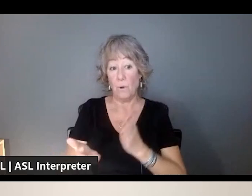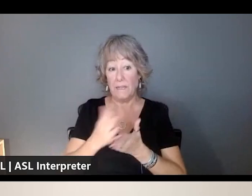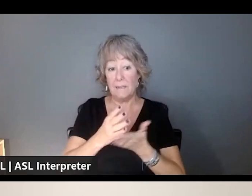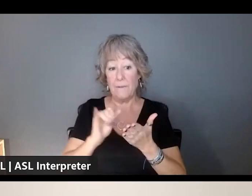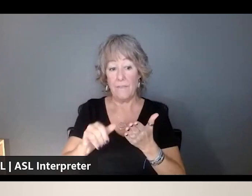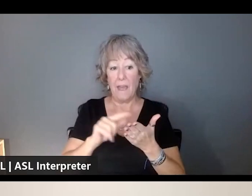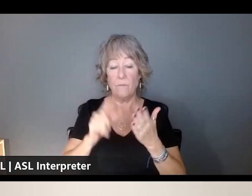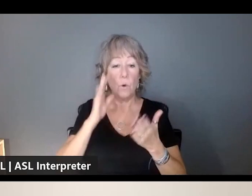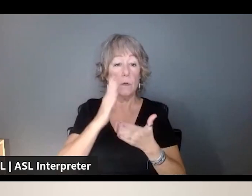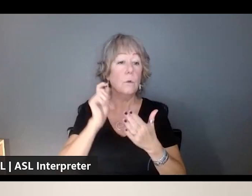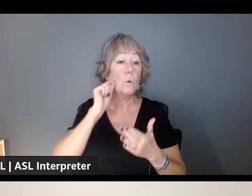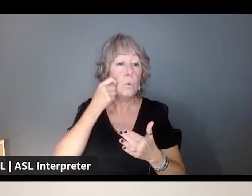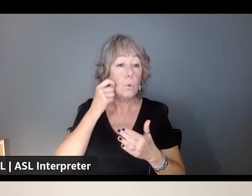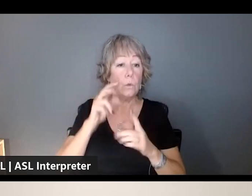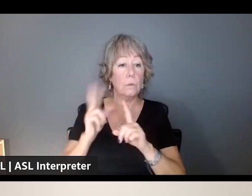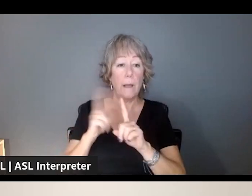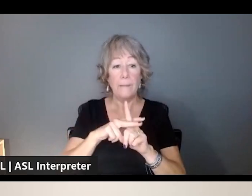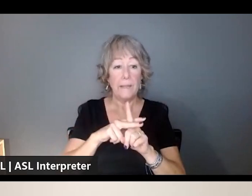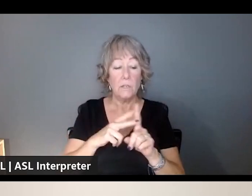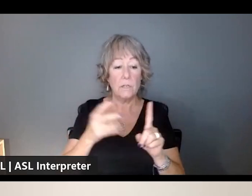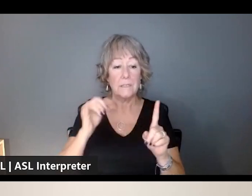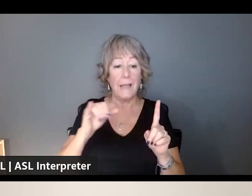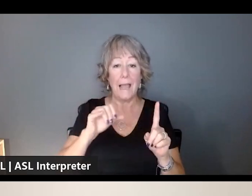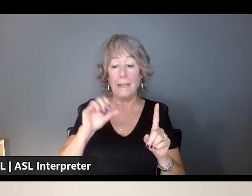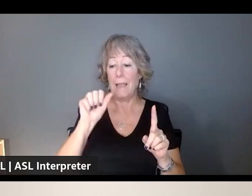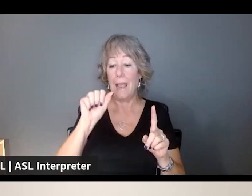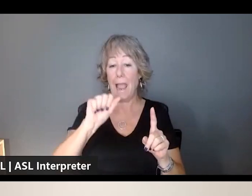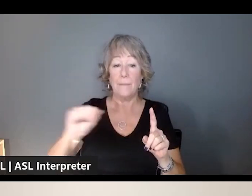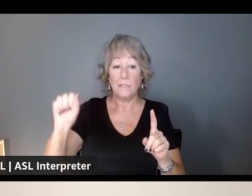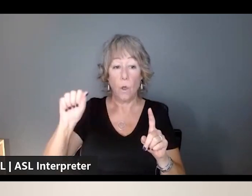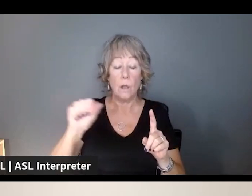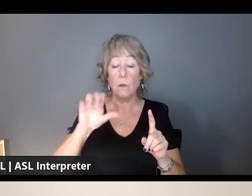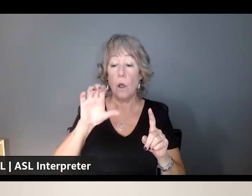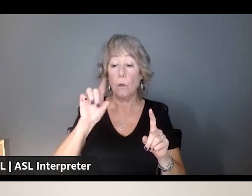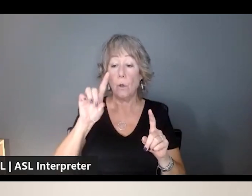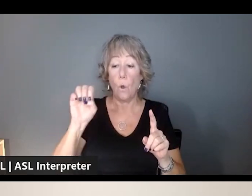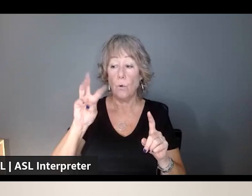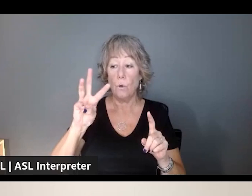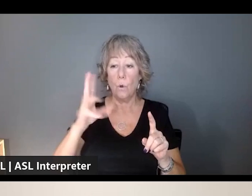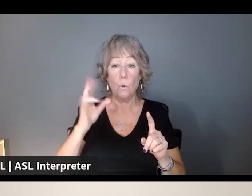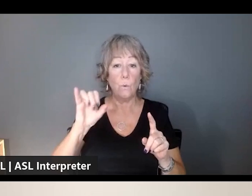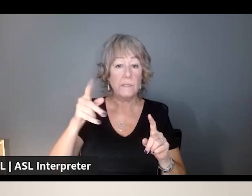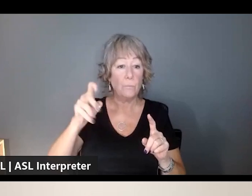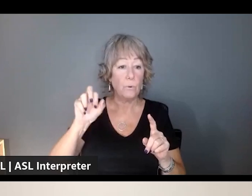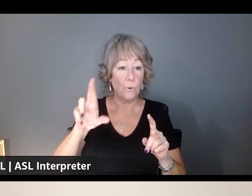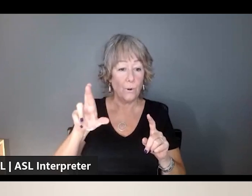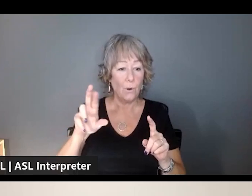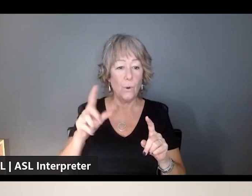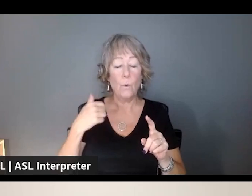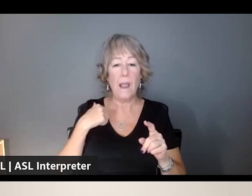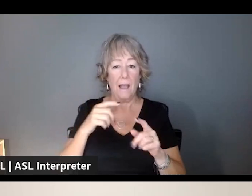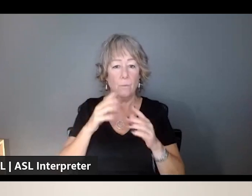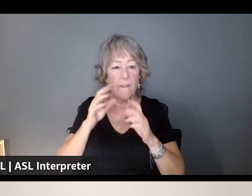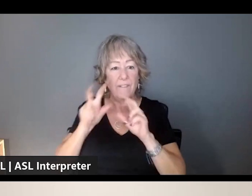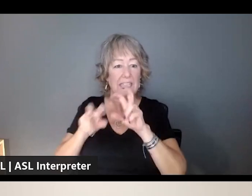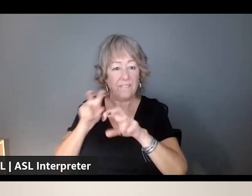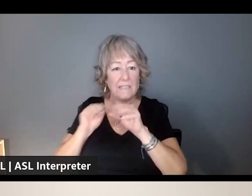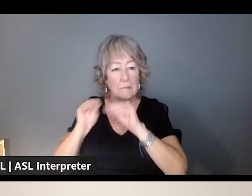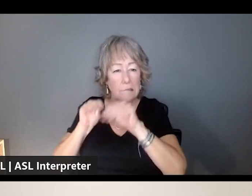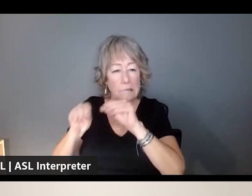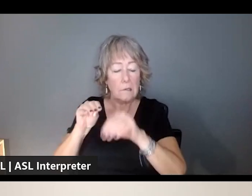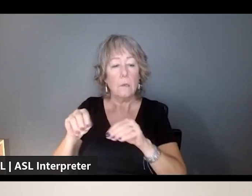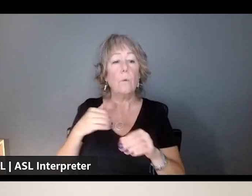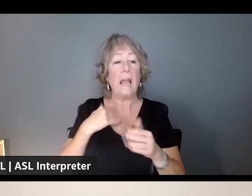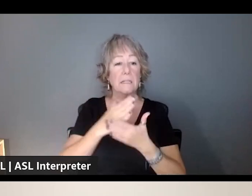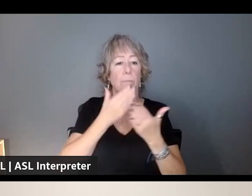cool applications like Amazon Code Whisperer, which we continue to invest in, and we had some great news on that around